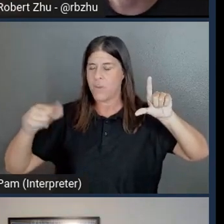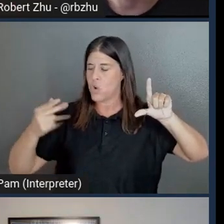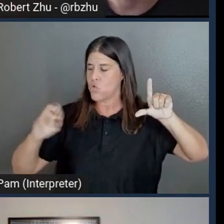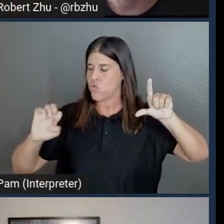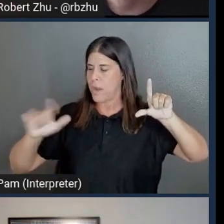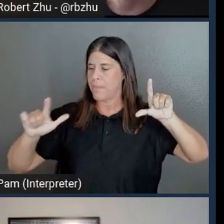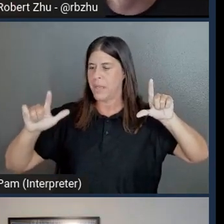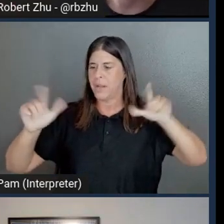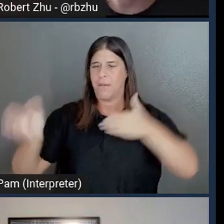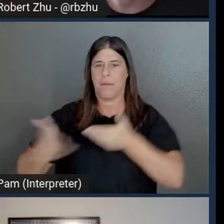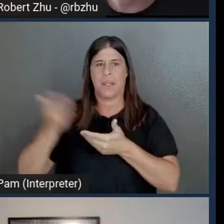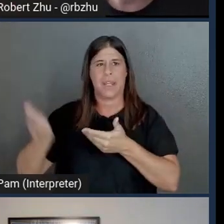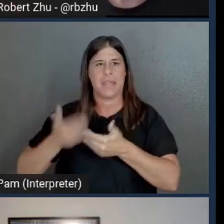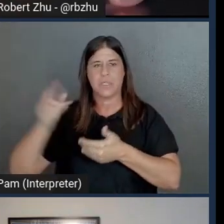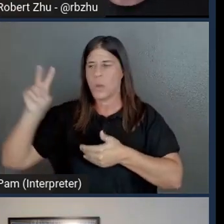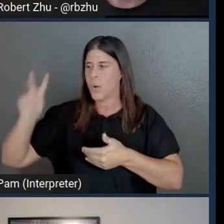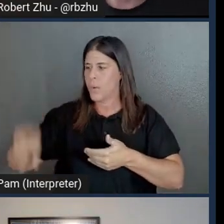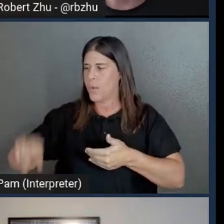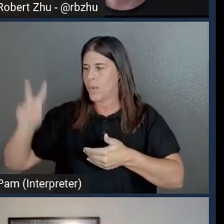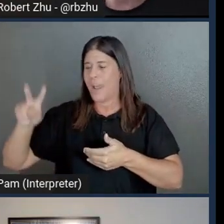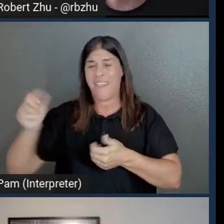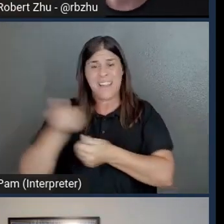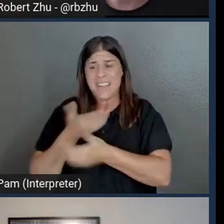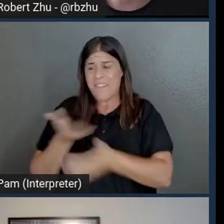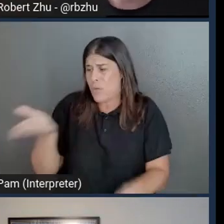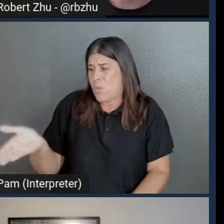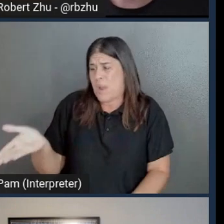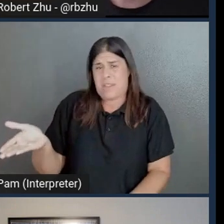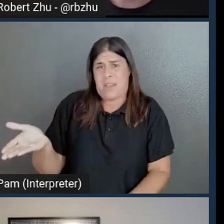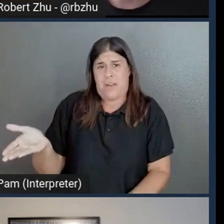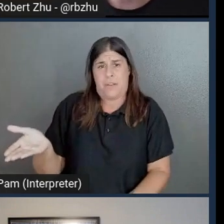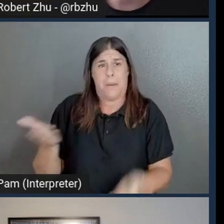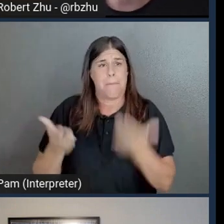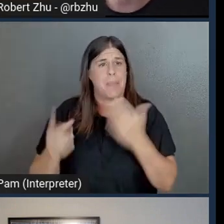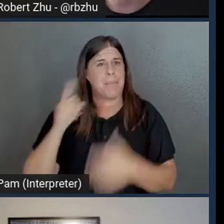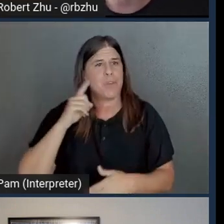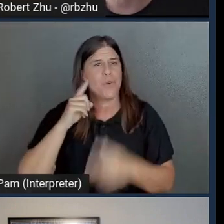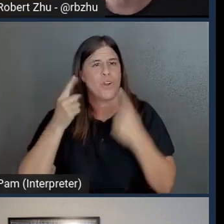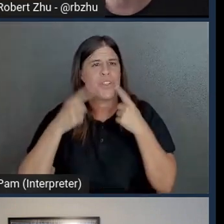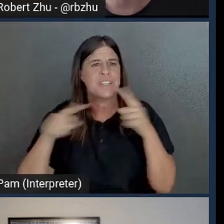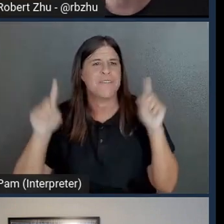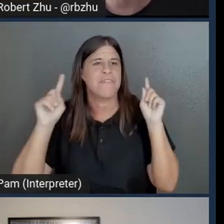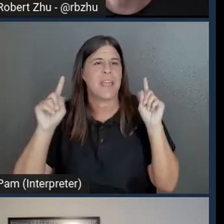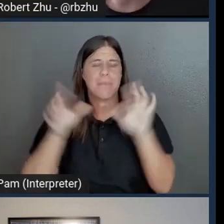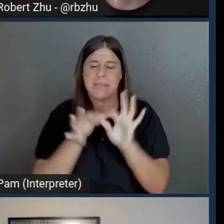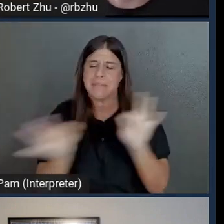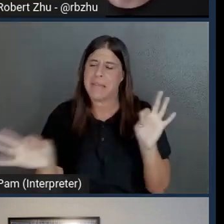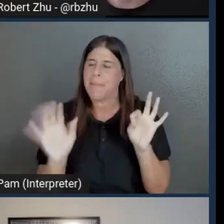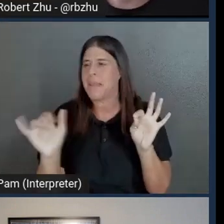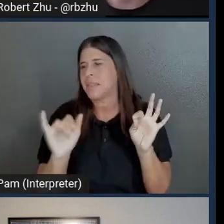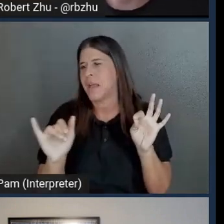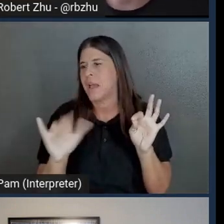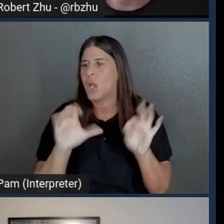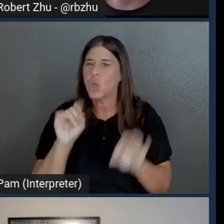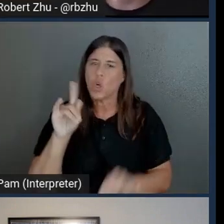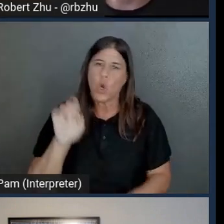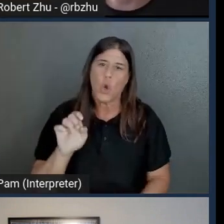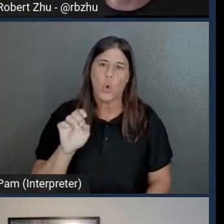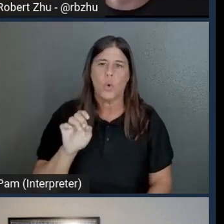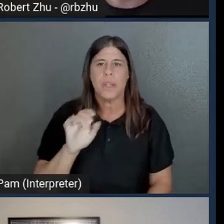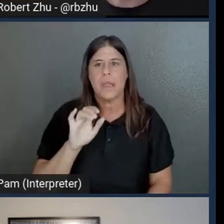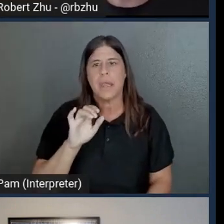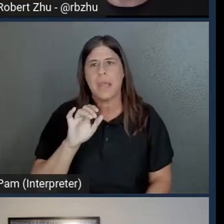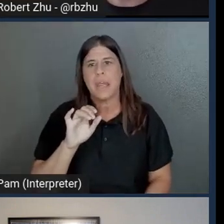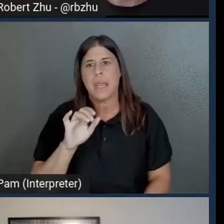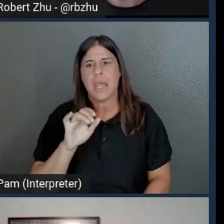in the code. And that's everything, right? I mean, you may have heard this very famous statement that's like, code is written